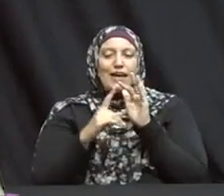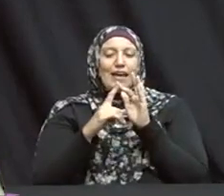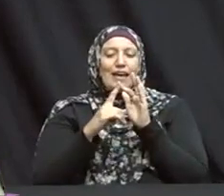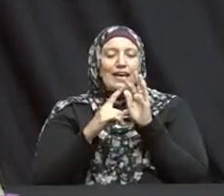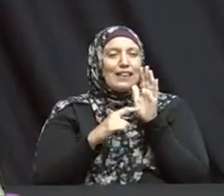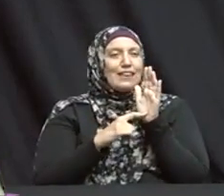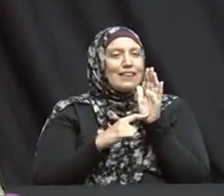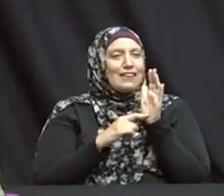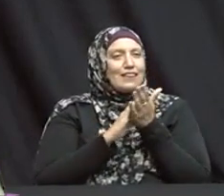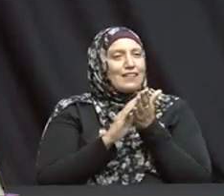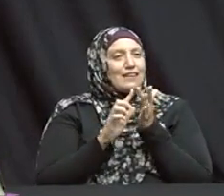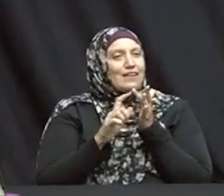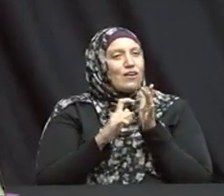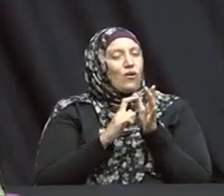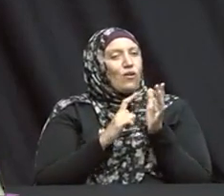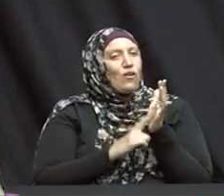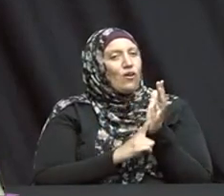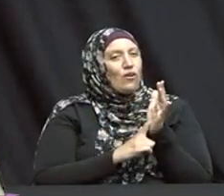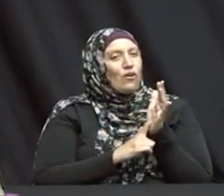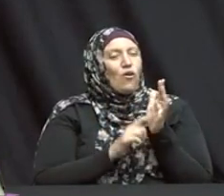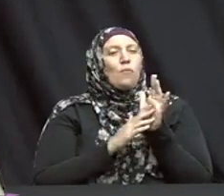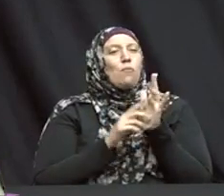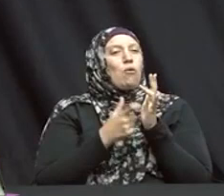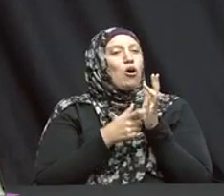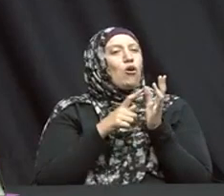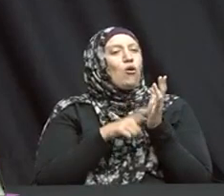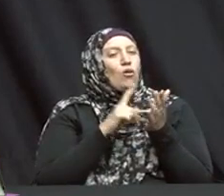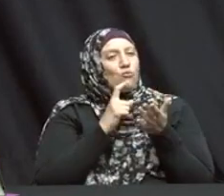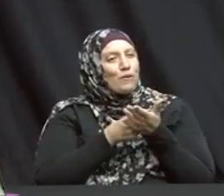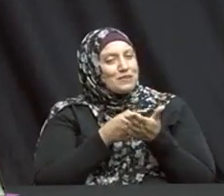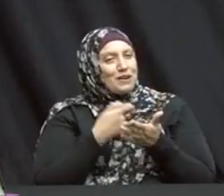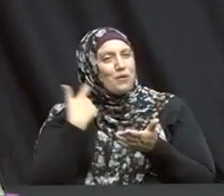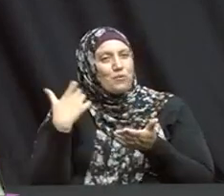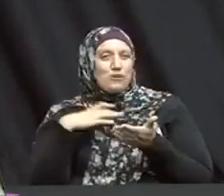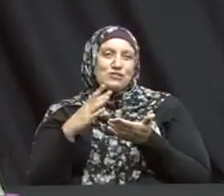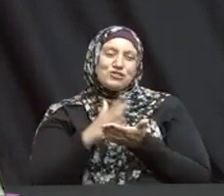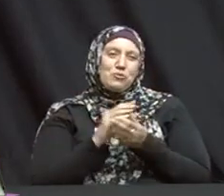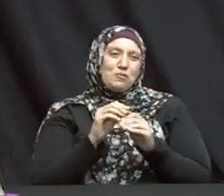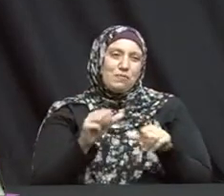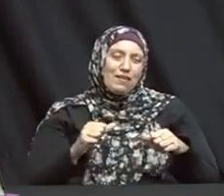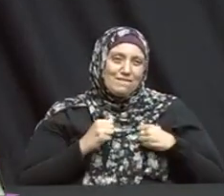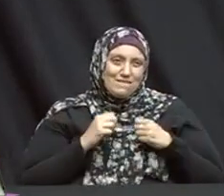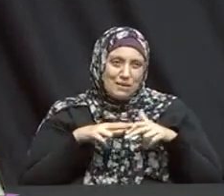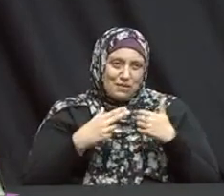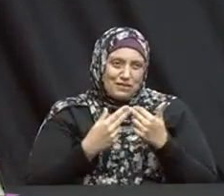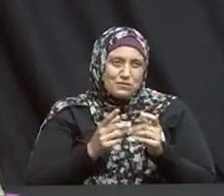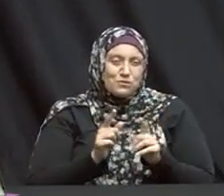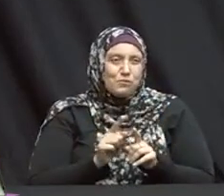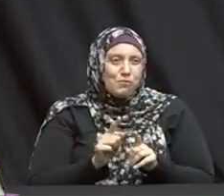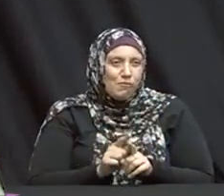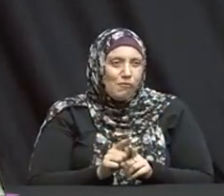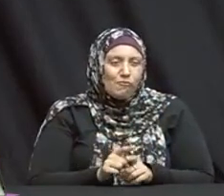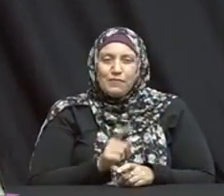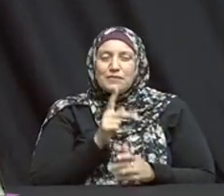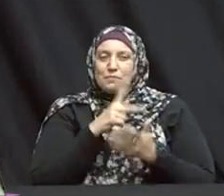my family and friends. So that is also included as part of the significance of will.